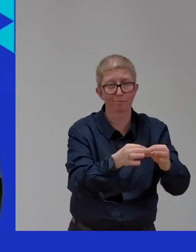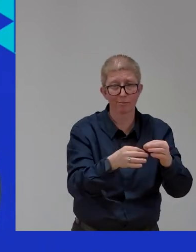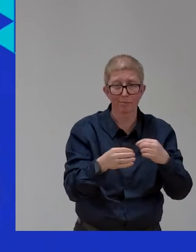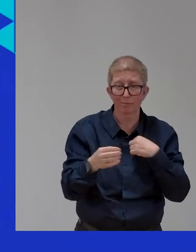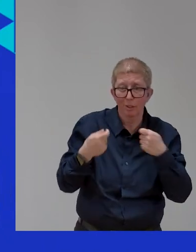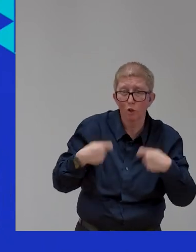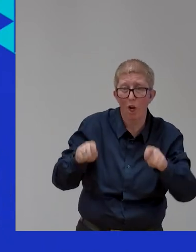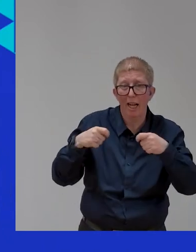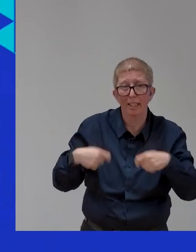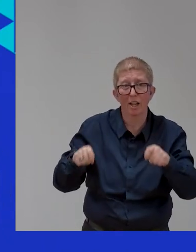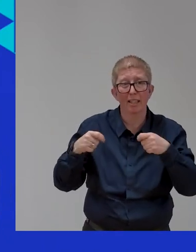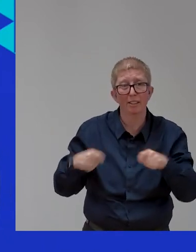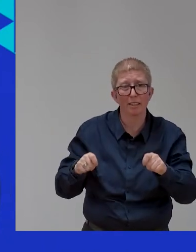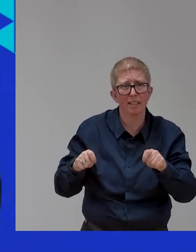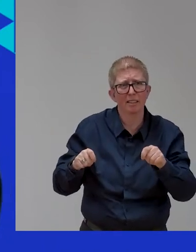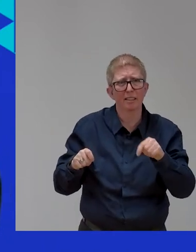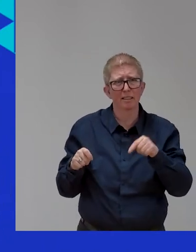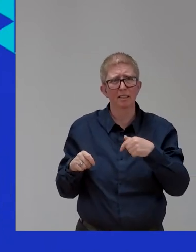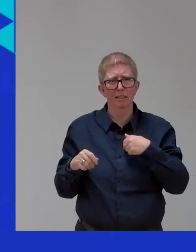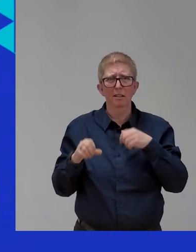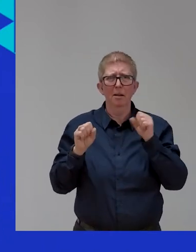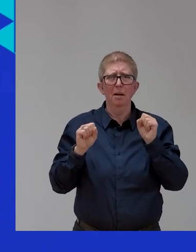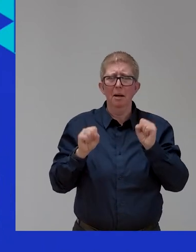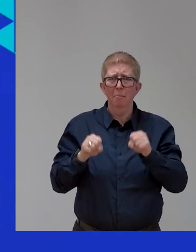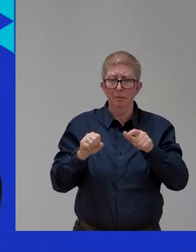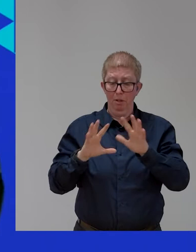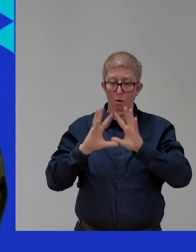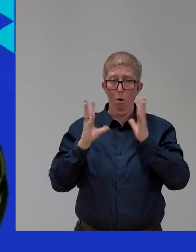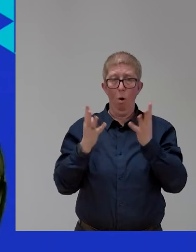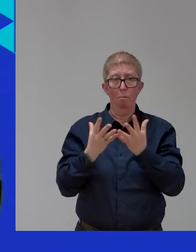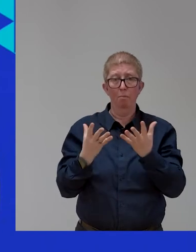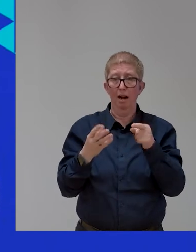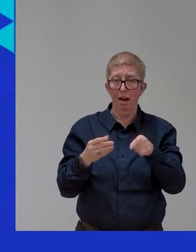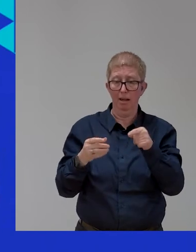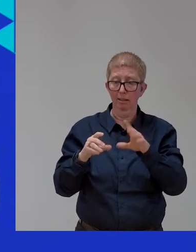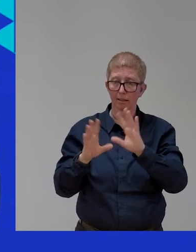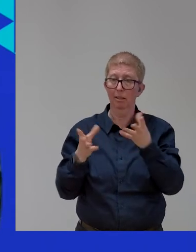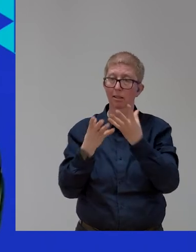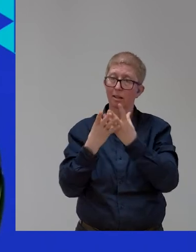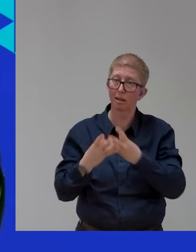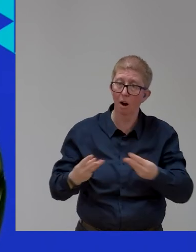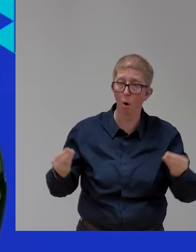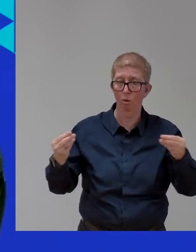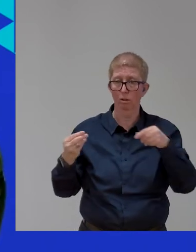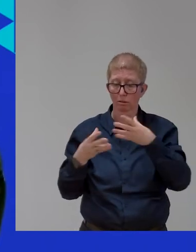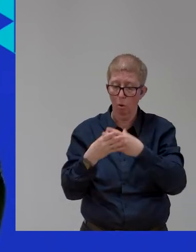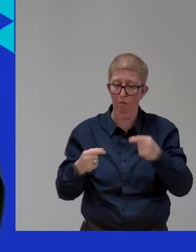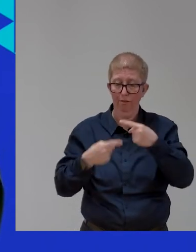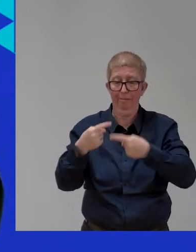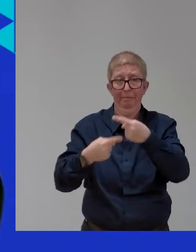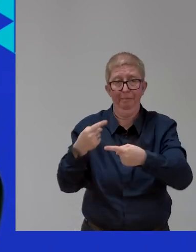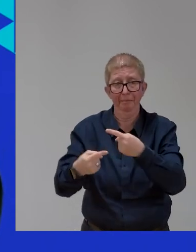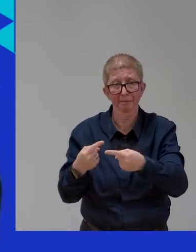develop global solutions that can be applied, obviously not applied directly, but can be adjusted at country level